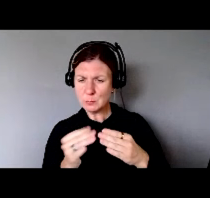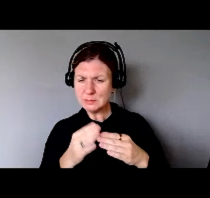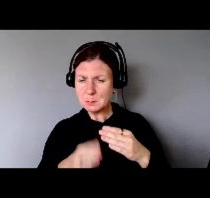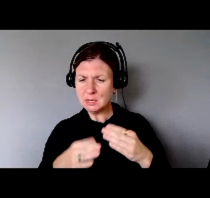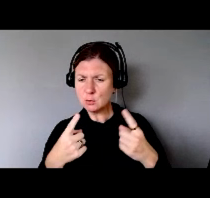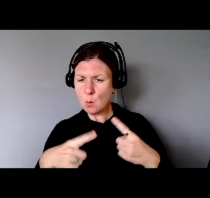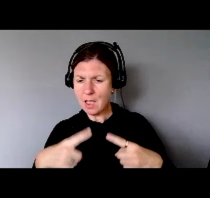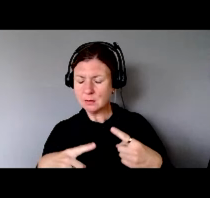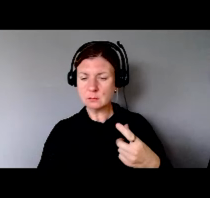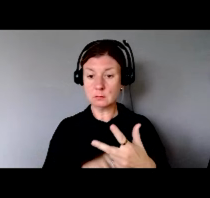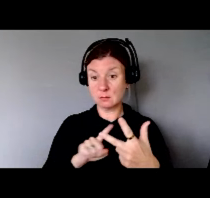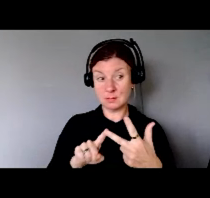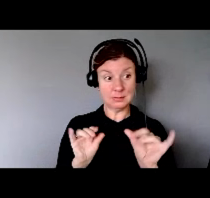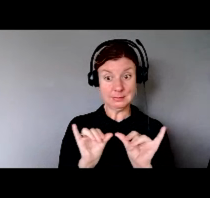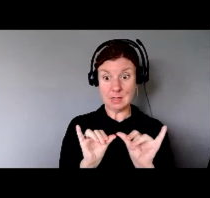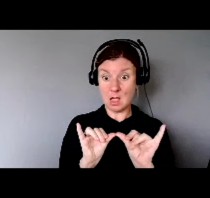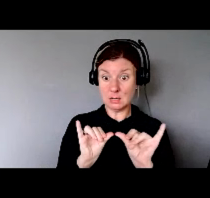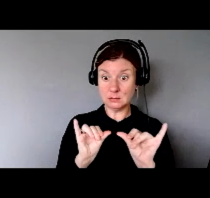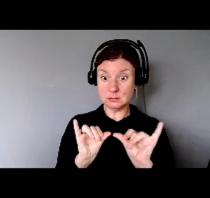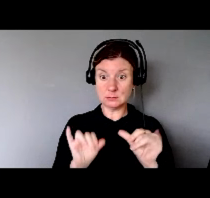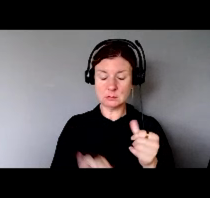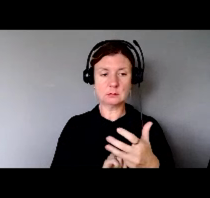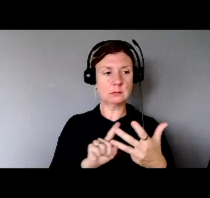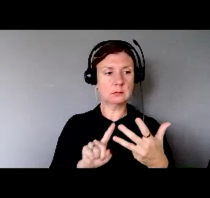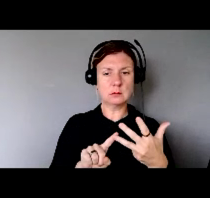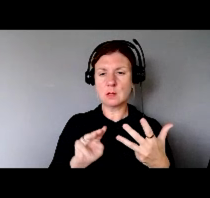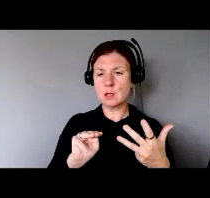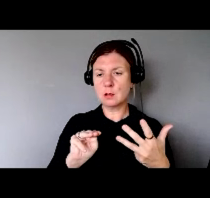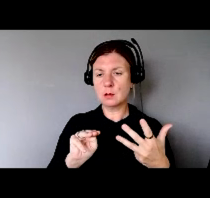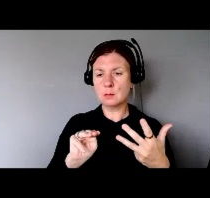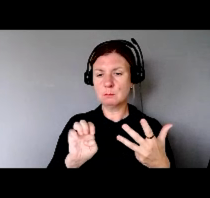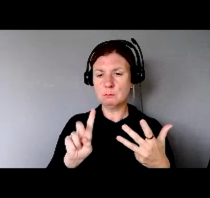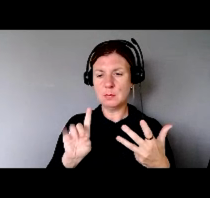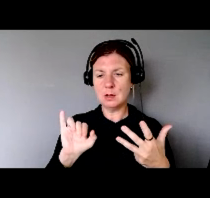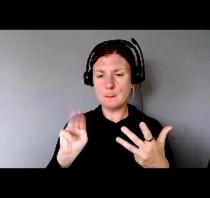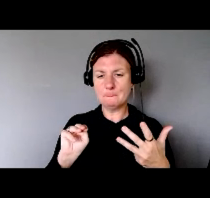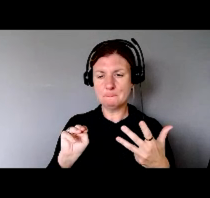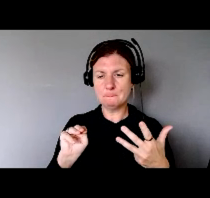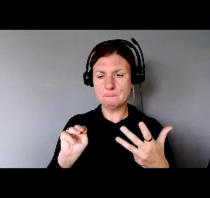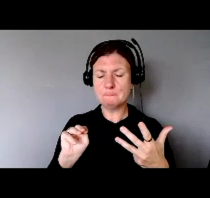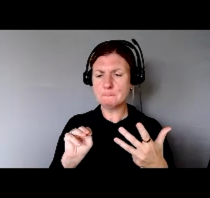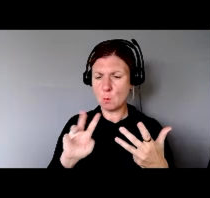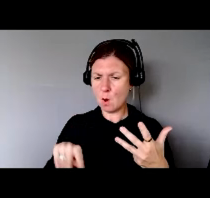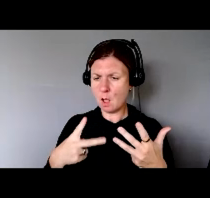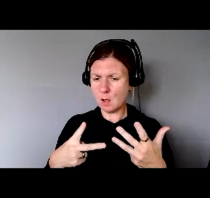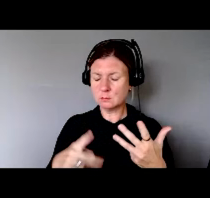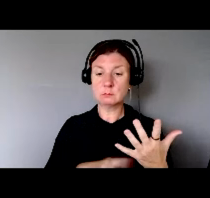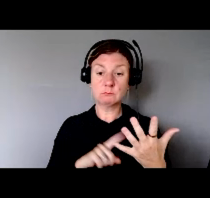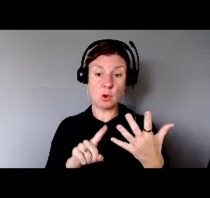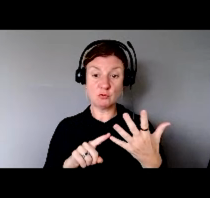size of your artwork, the medium, a brief 100-word